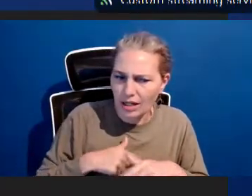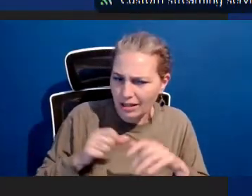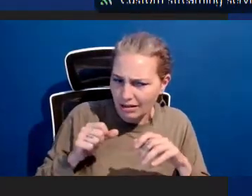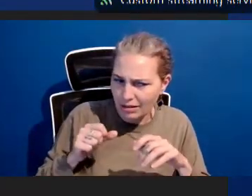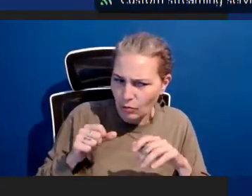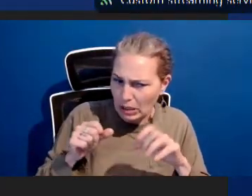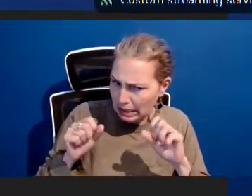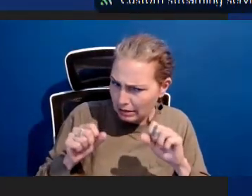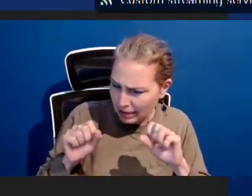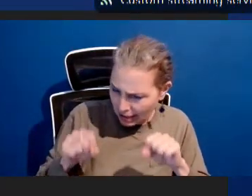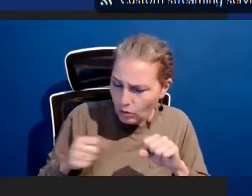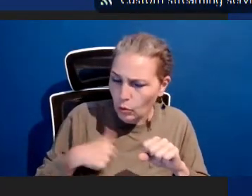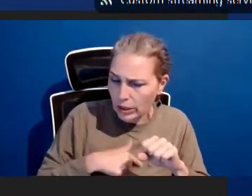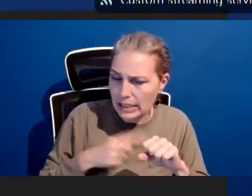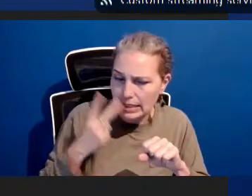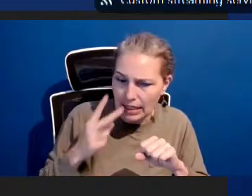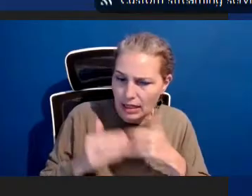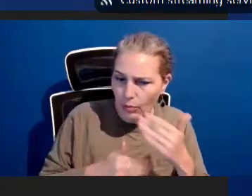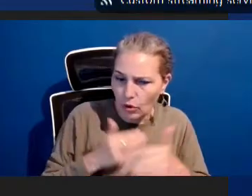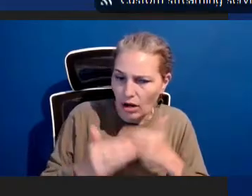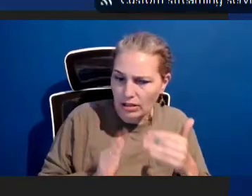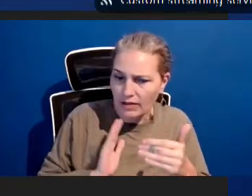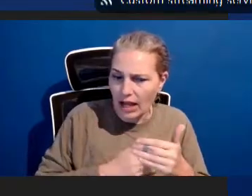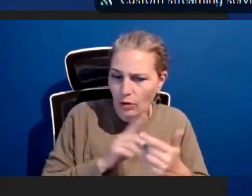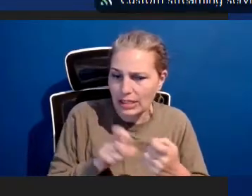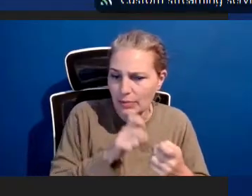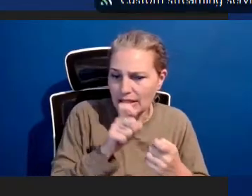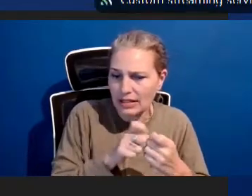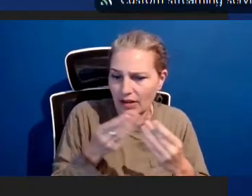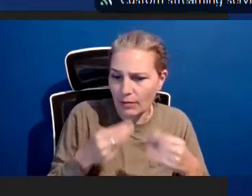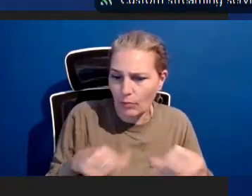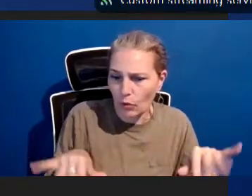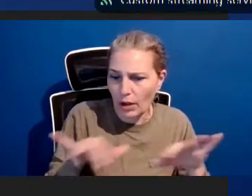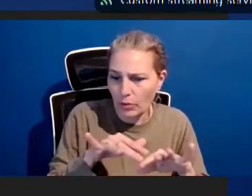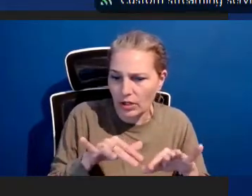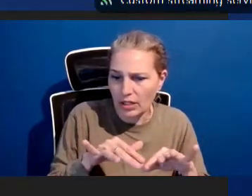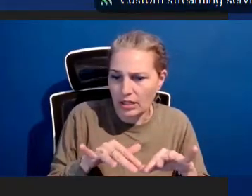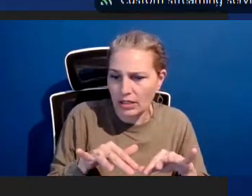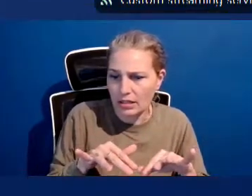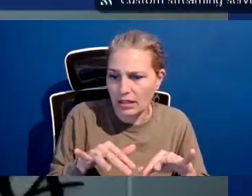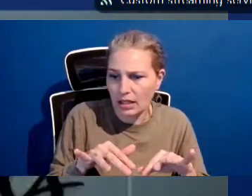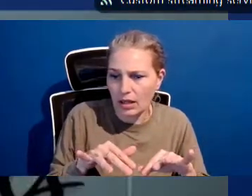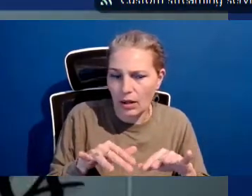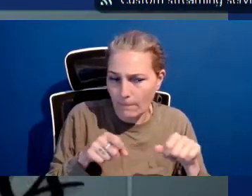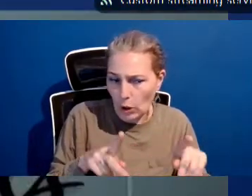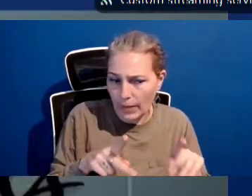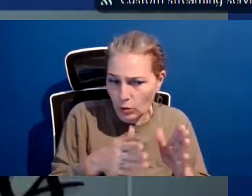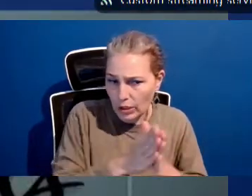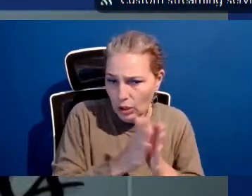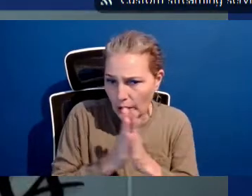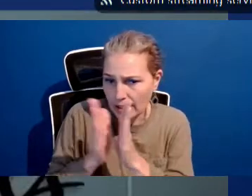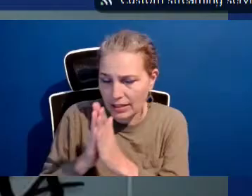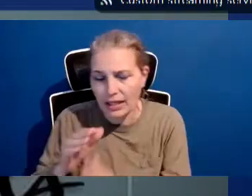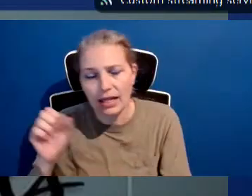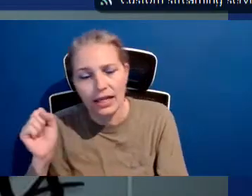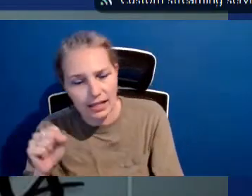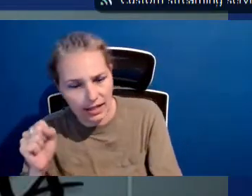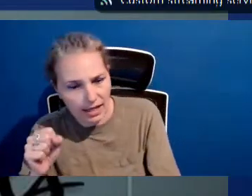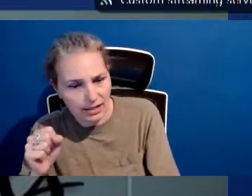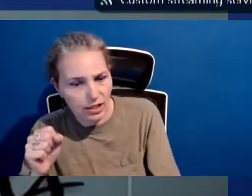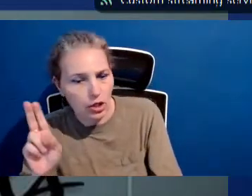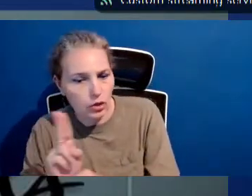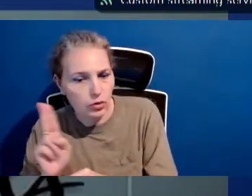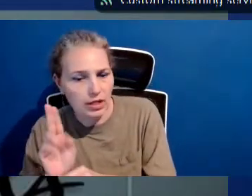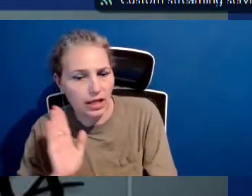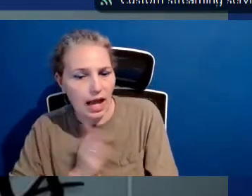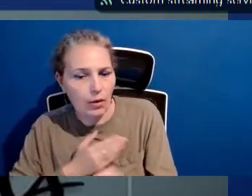of our specific properties permit requests? Great. And so, yes, within our permitting software, Epic